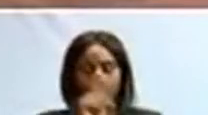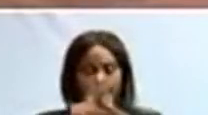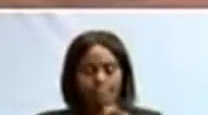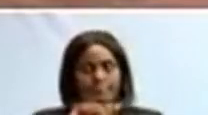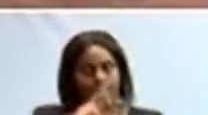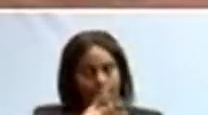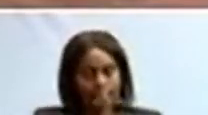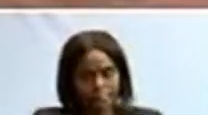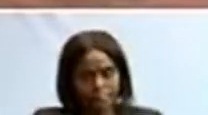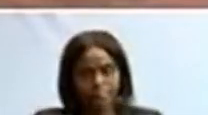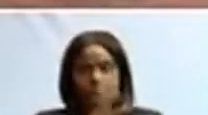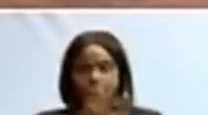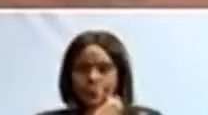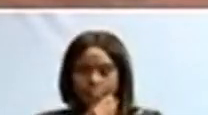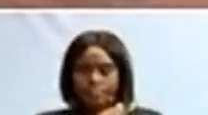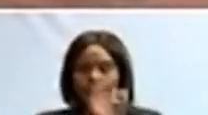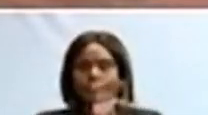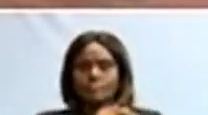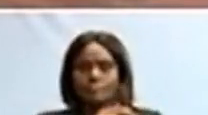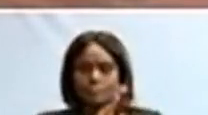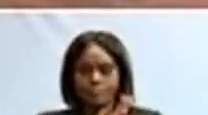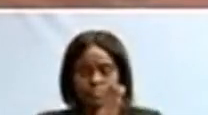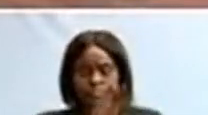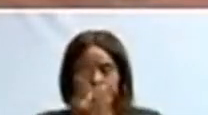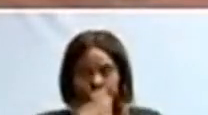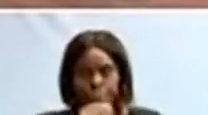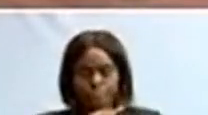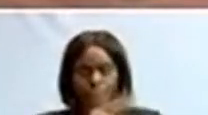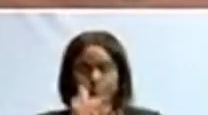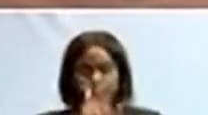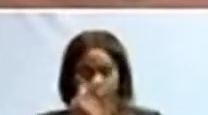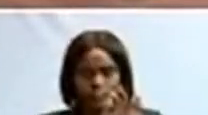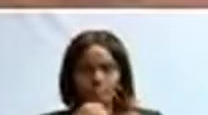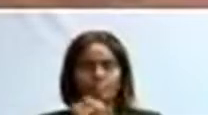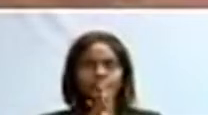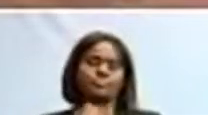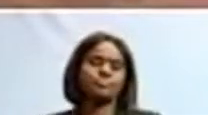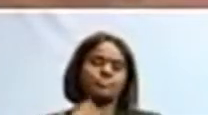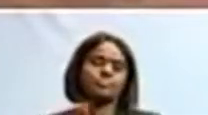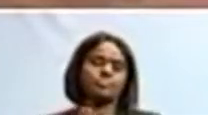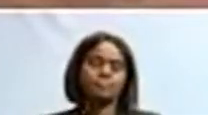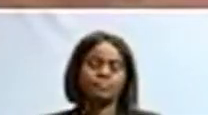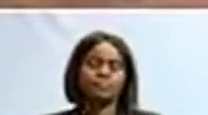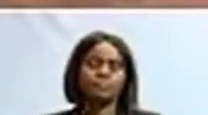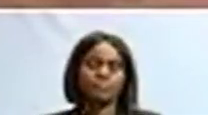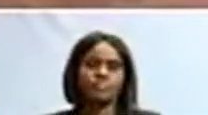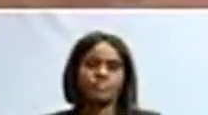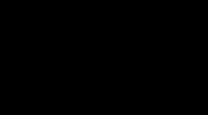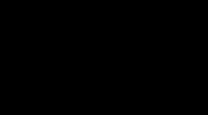complete the capital projects once funds are available.